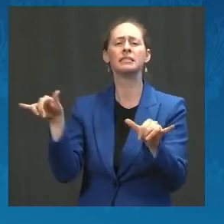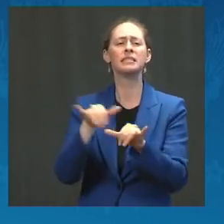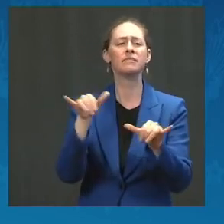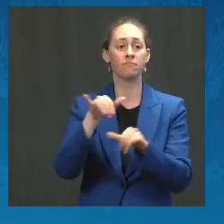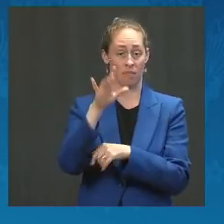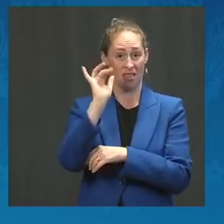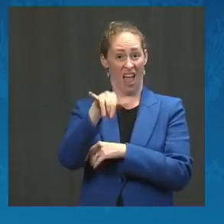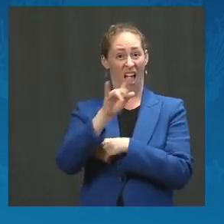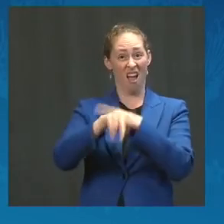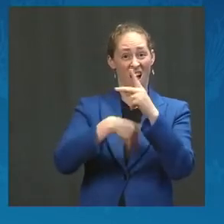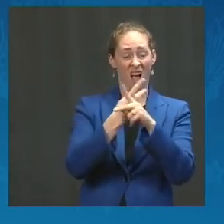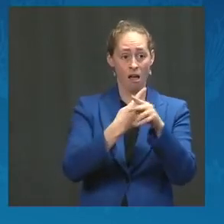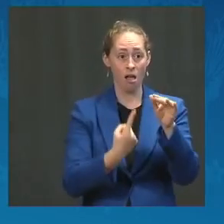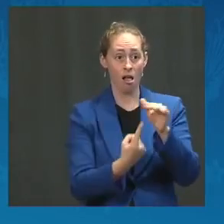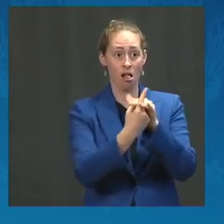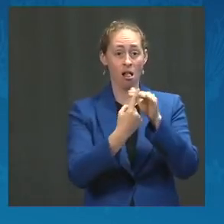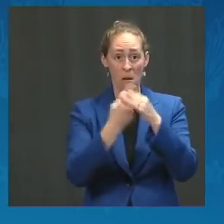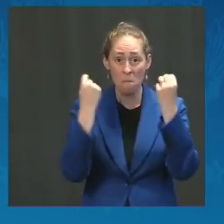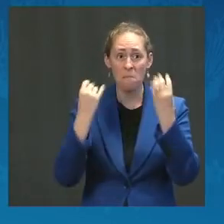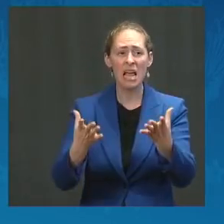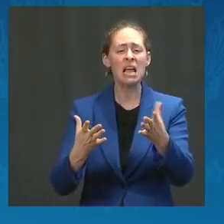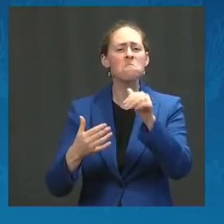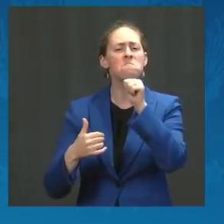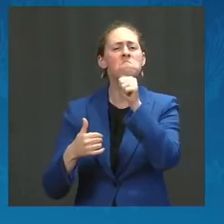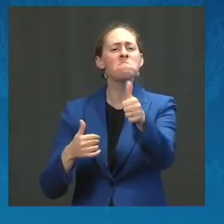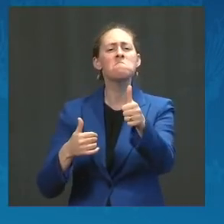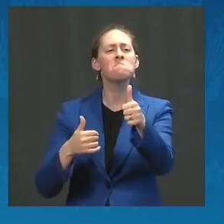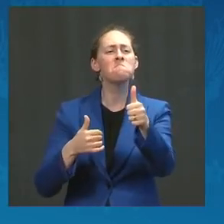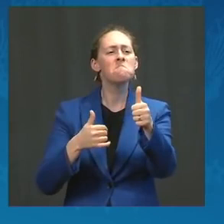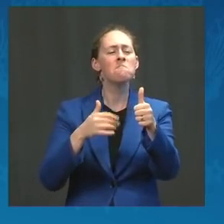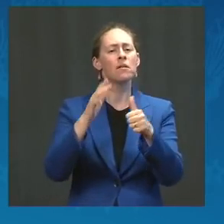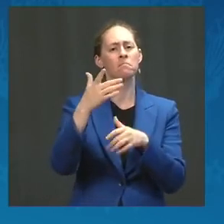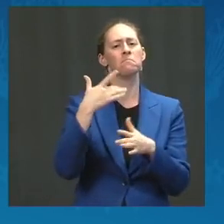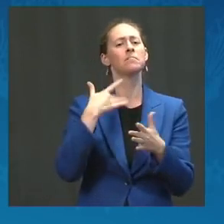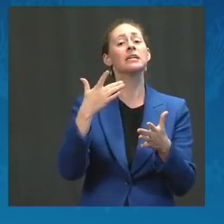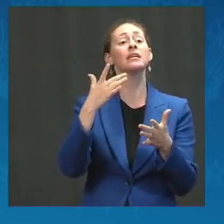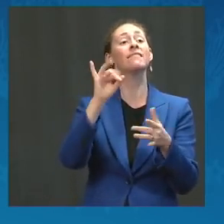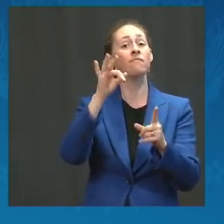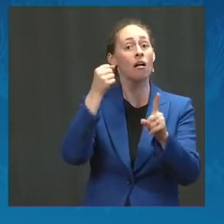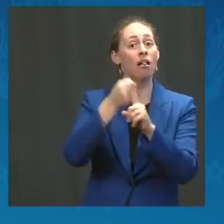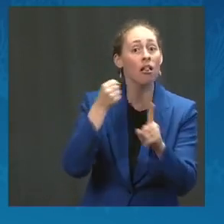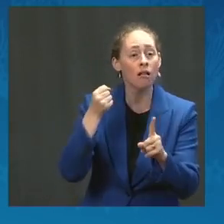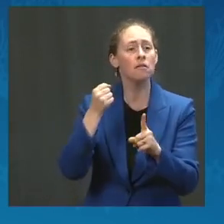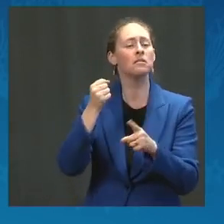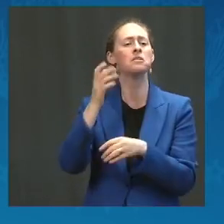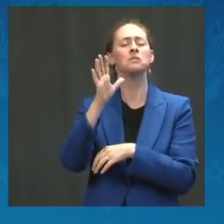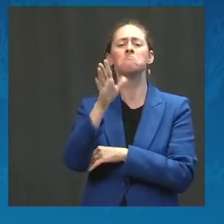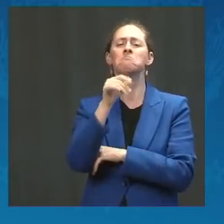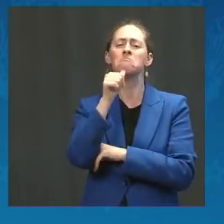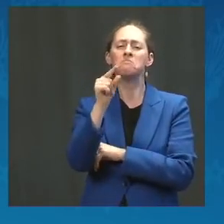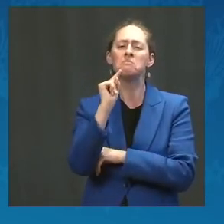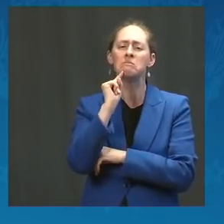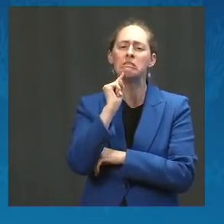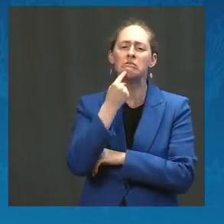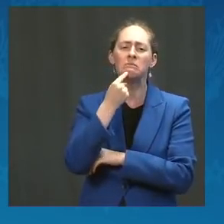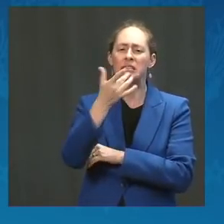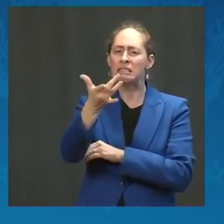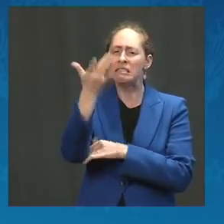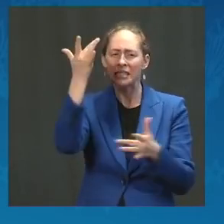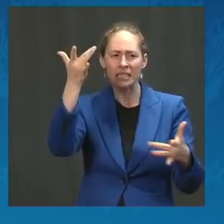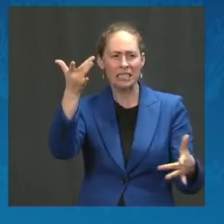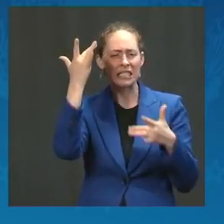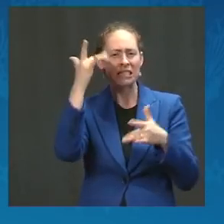almost all are mild cases. In fact, virtually all hospitalizations and deaths are among